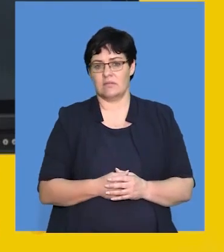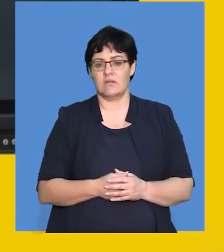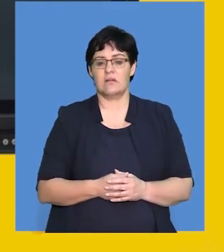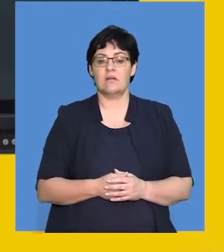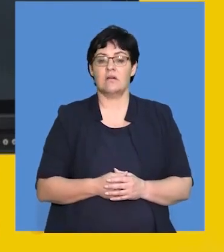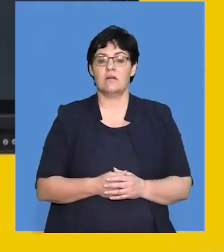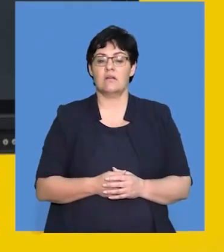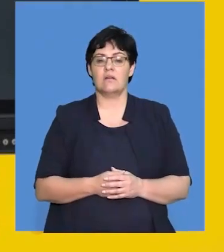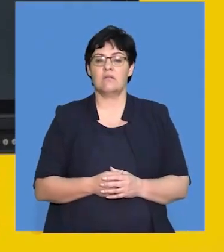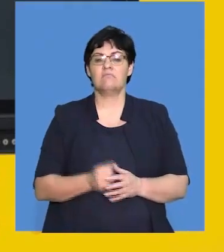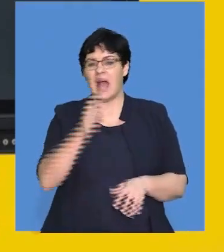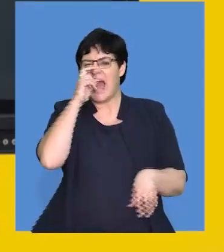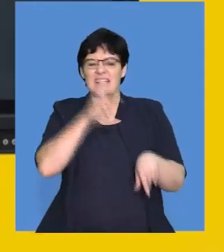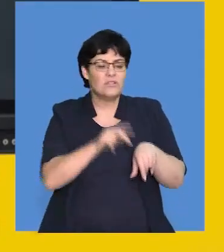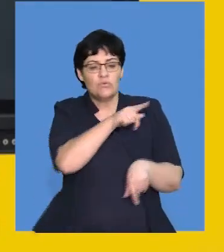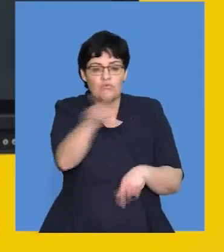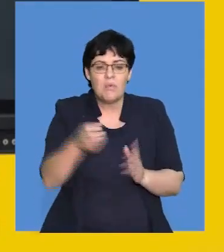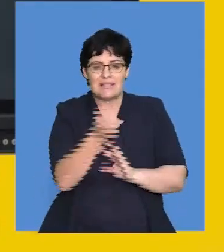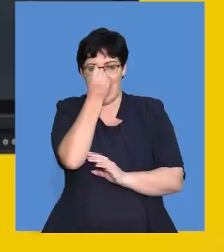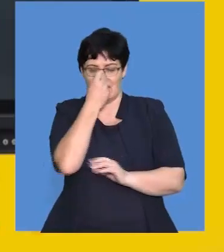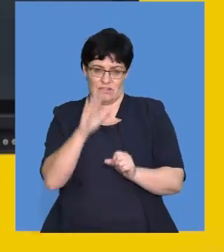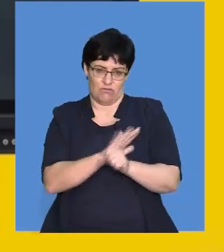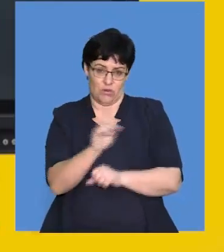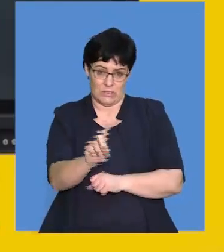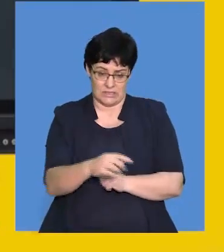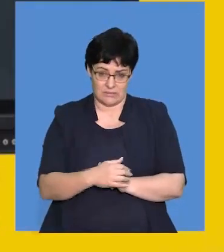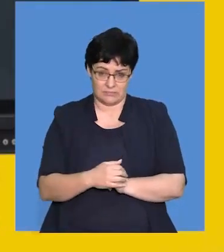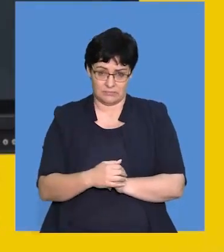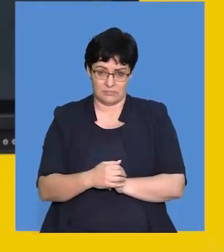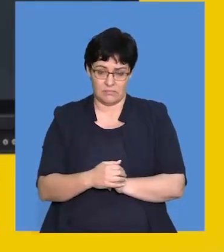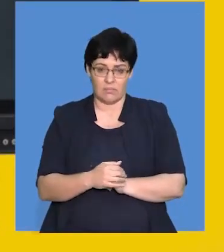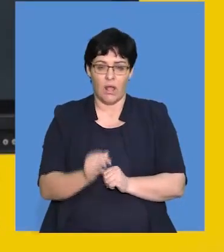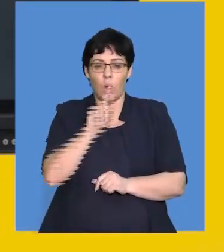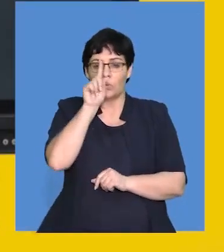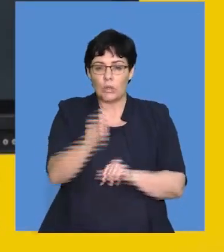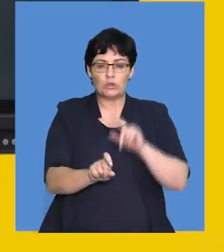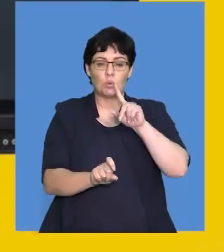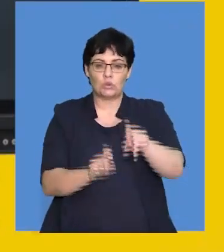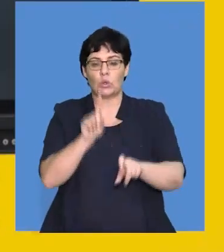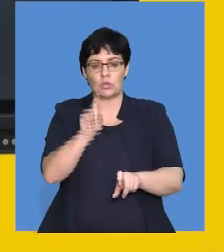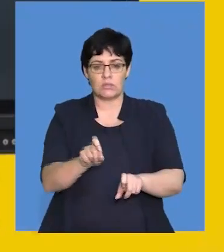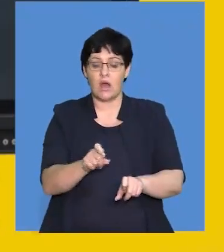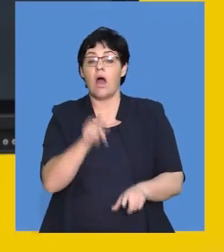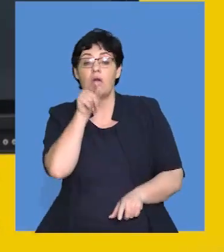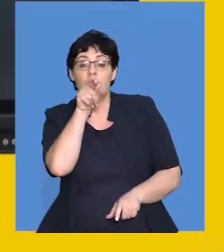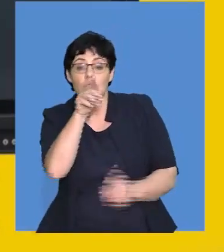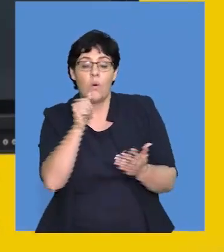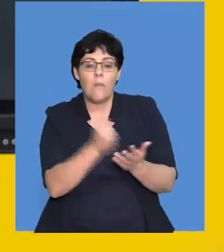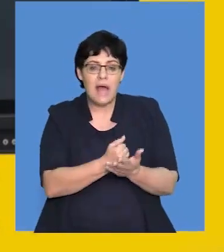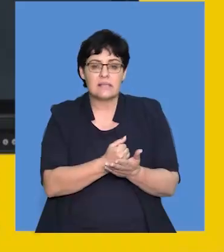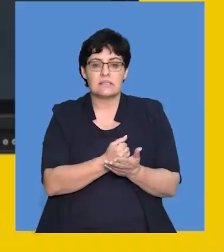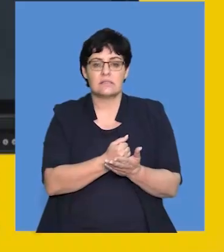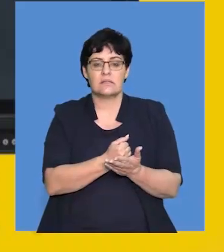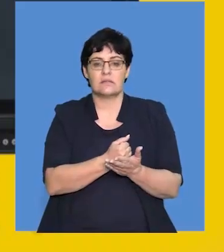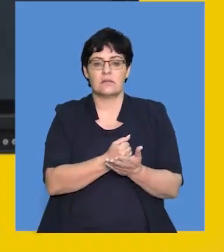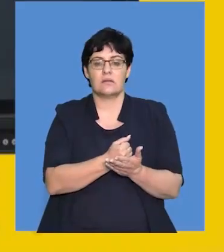seconds ago, I need you to understand that these are questions that may require you to